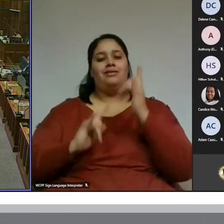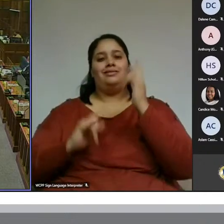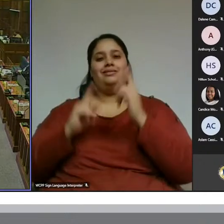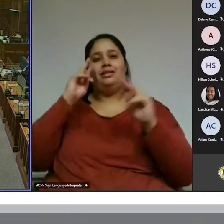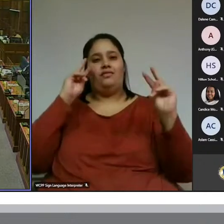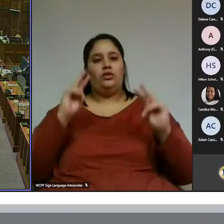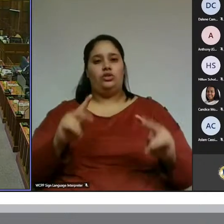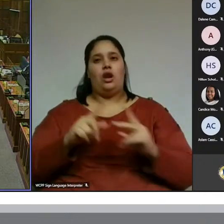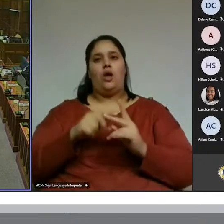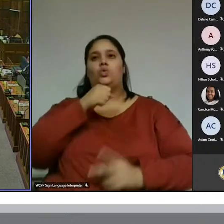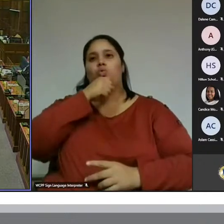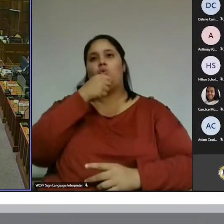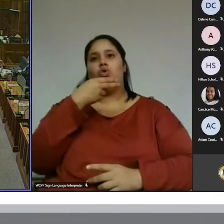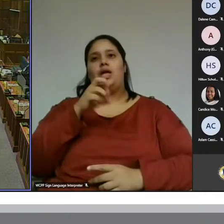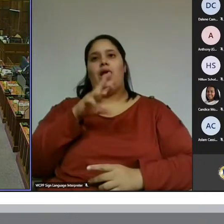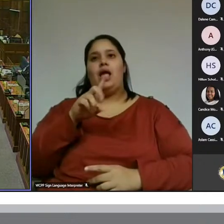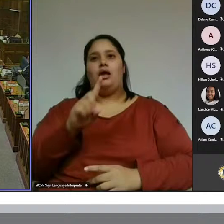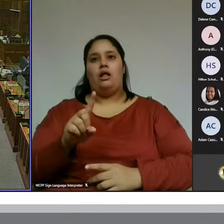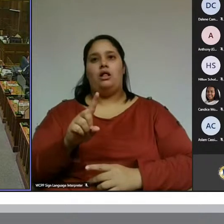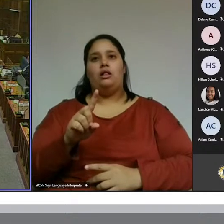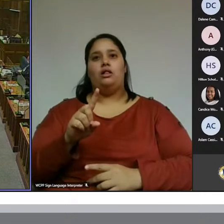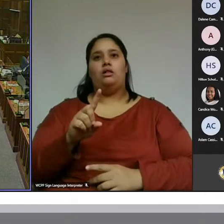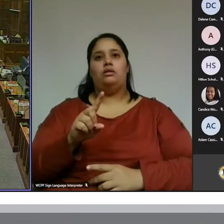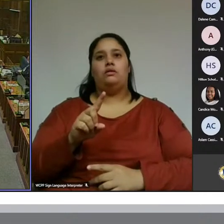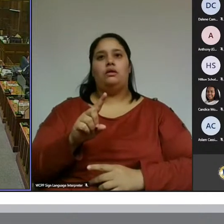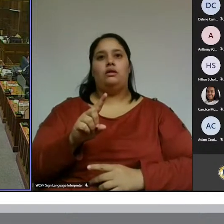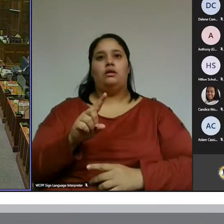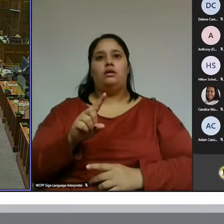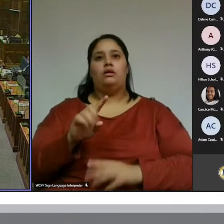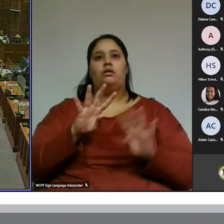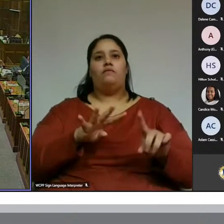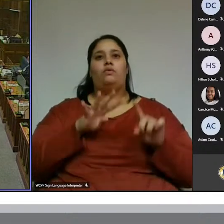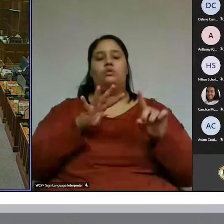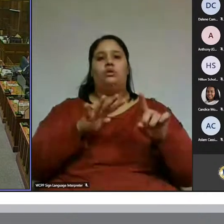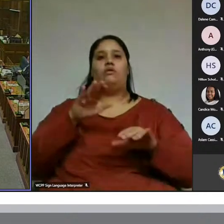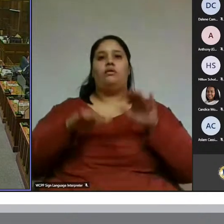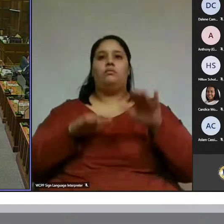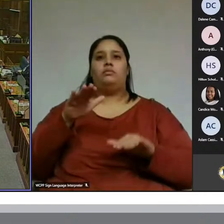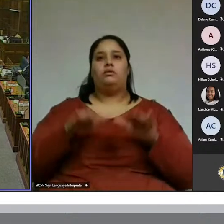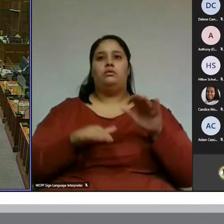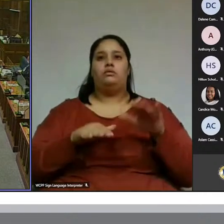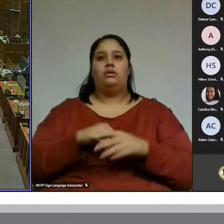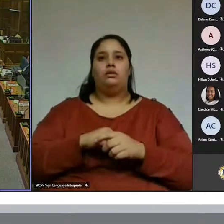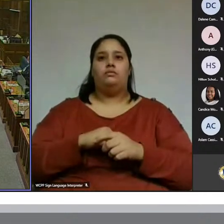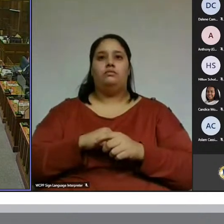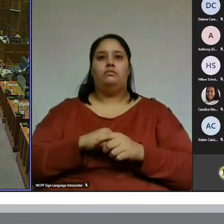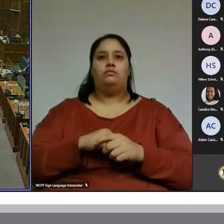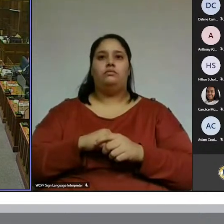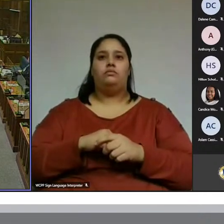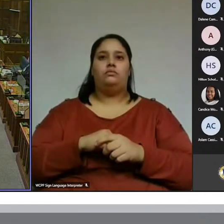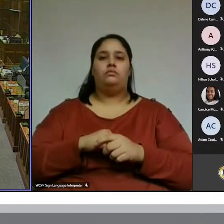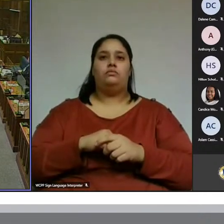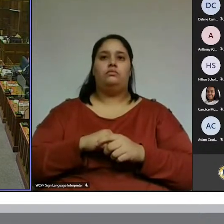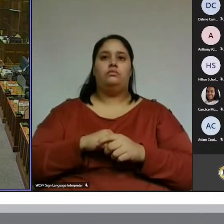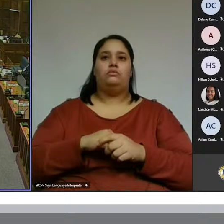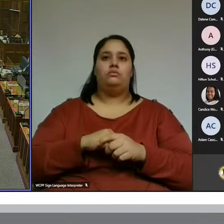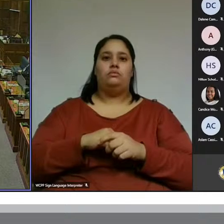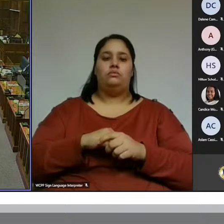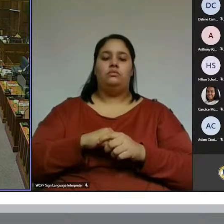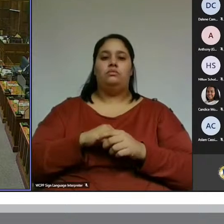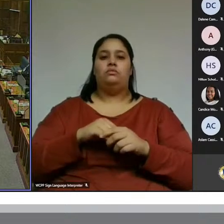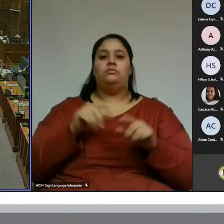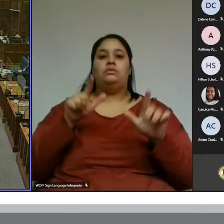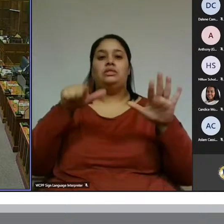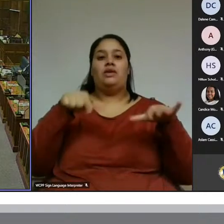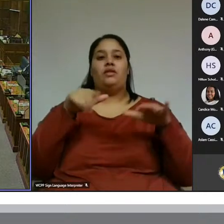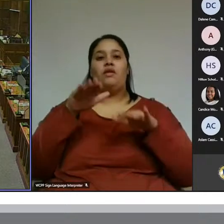the George Herald on the 14th of April. And then on the 17th of April, we had our